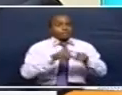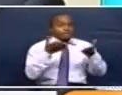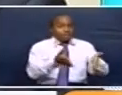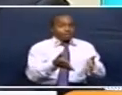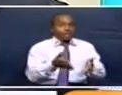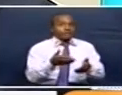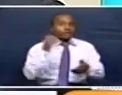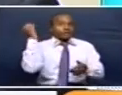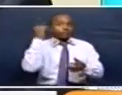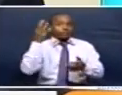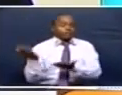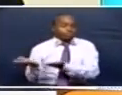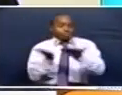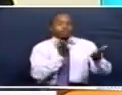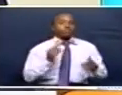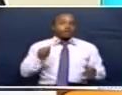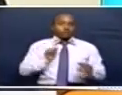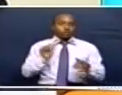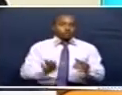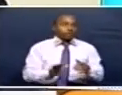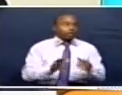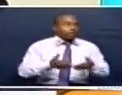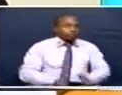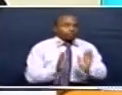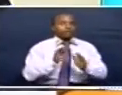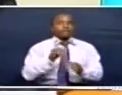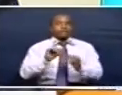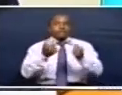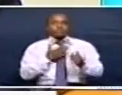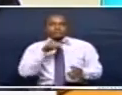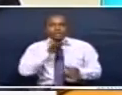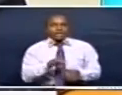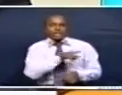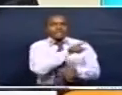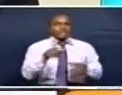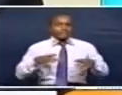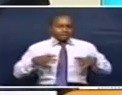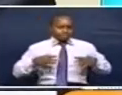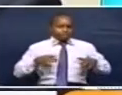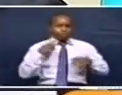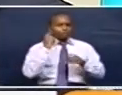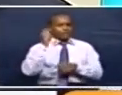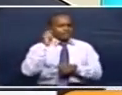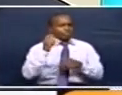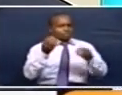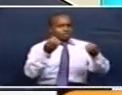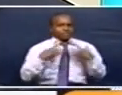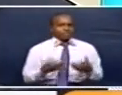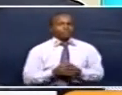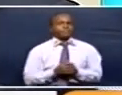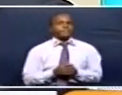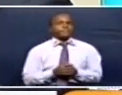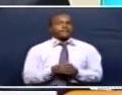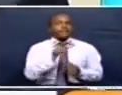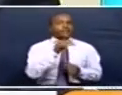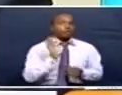my daughter to give birth. That ambulance saved my son. You know, these are people giving you testimonials that they thought were just talking. This is